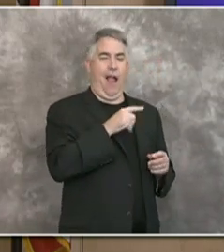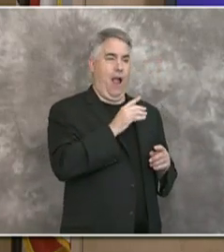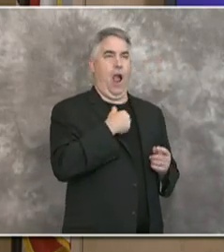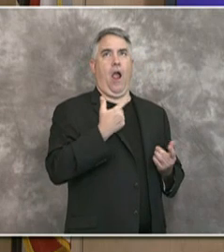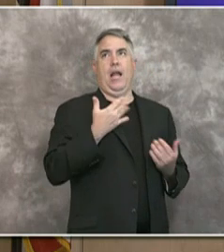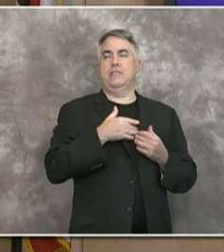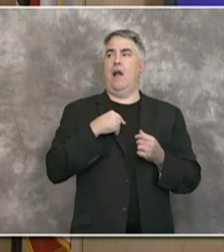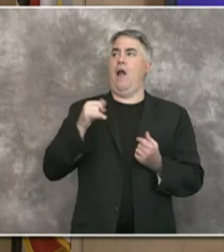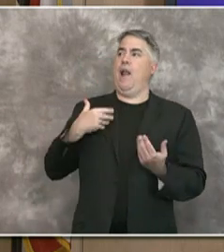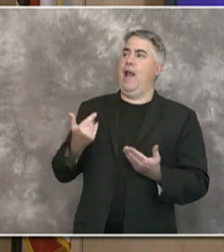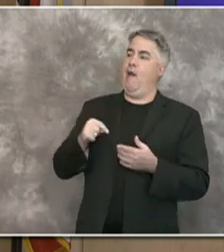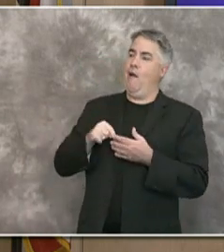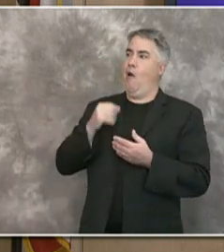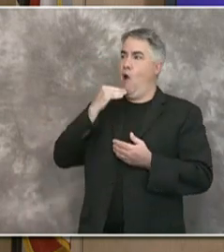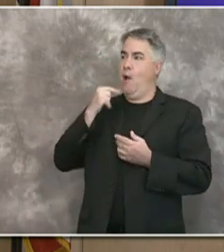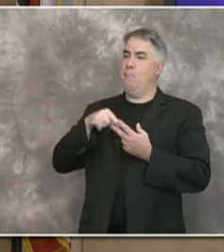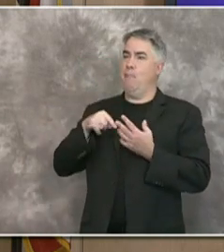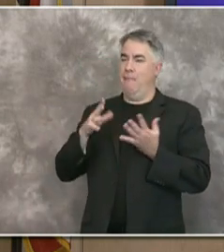or